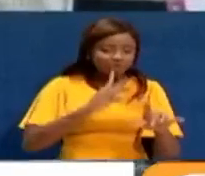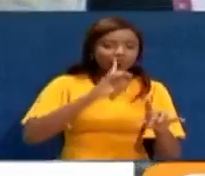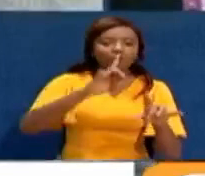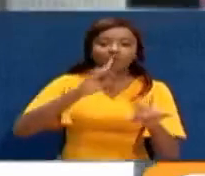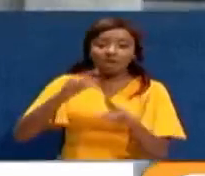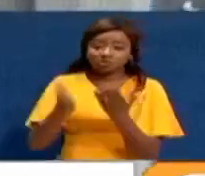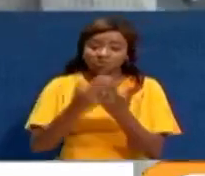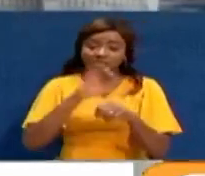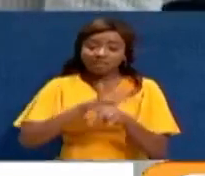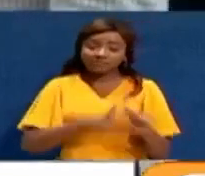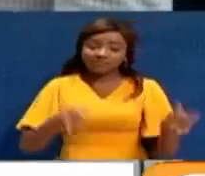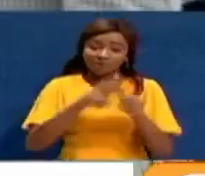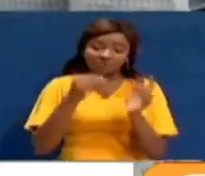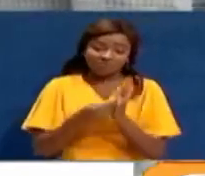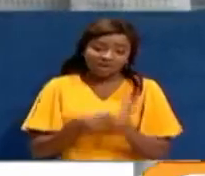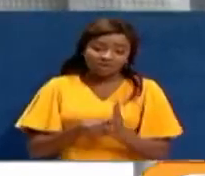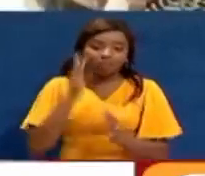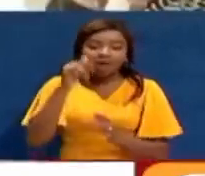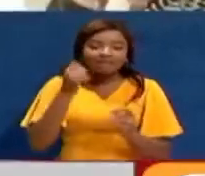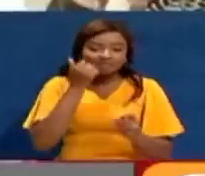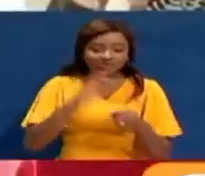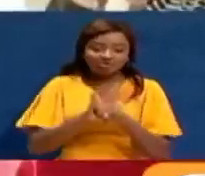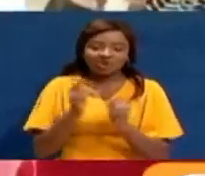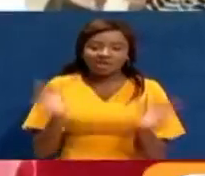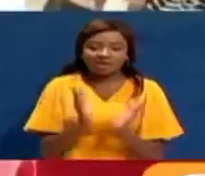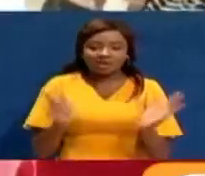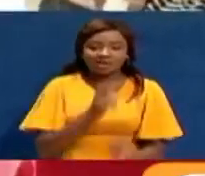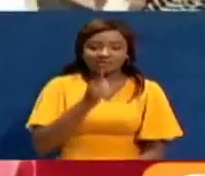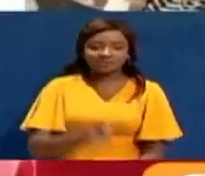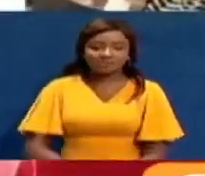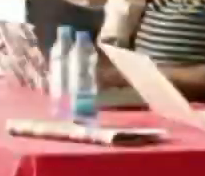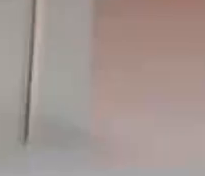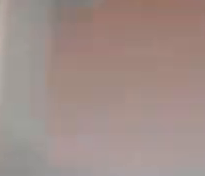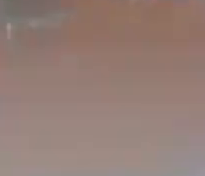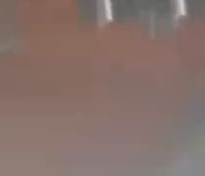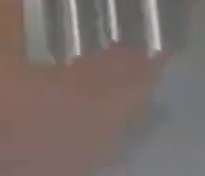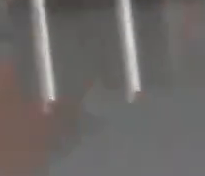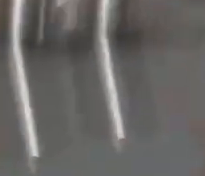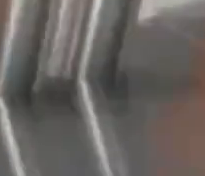money since the start of the COVID-19 pandemic. Faisal Ahmed, Citizen TV, Nairobi.